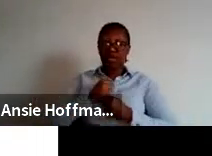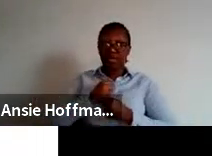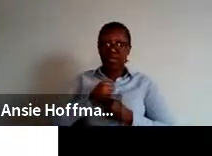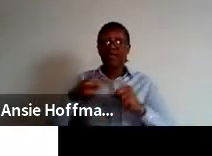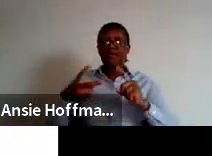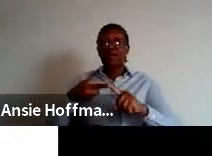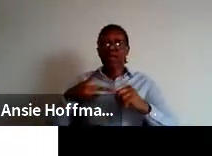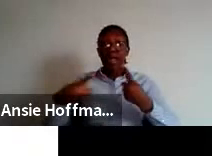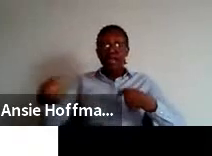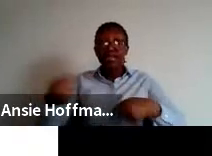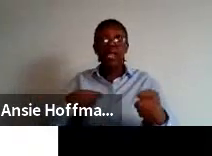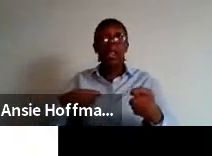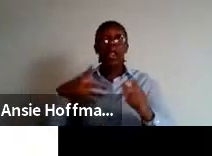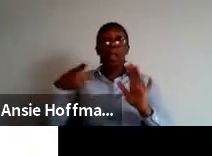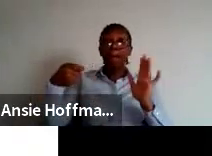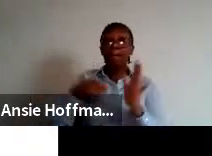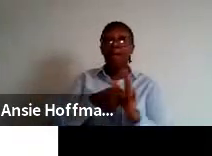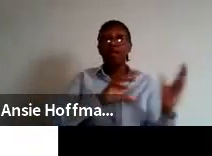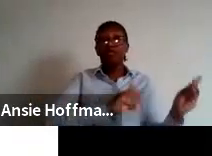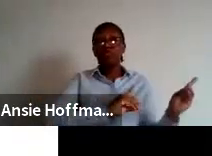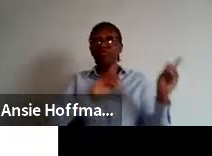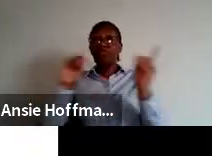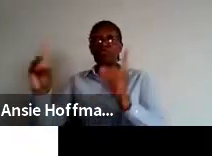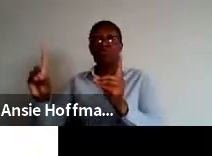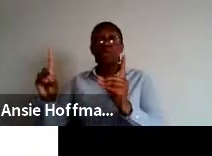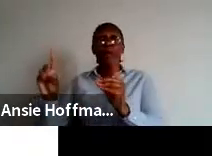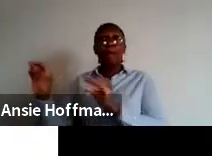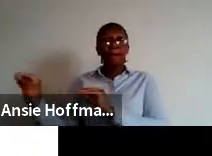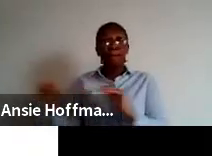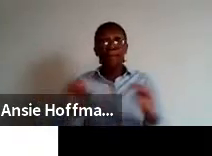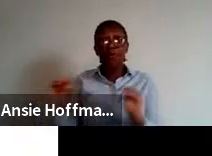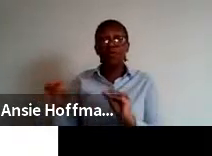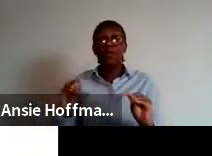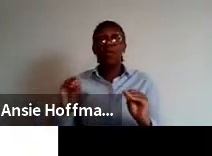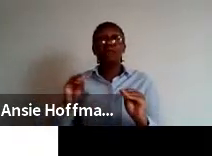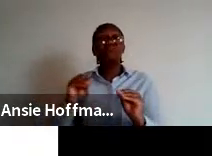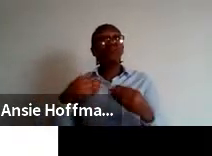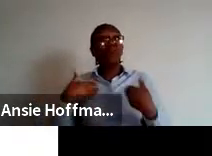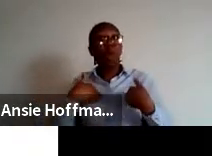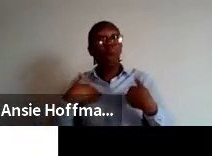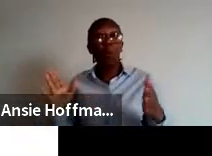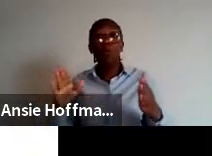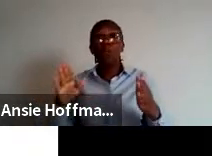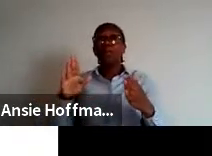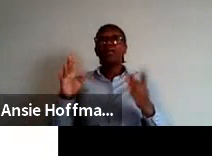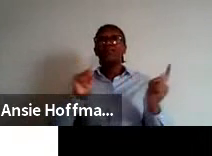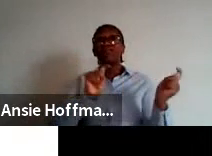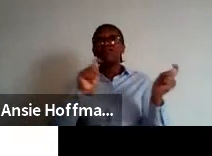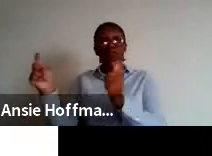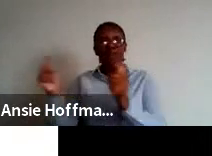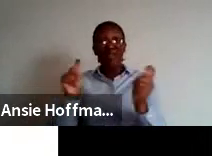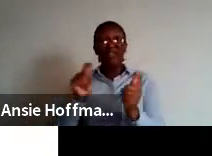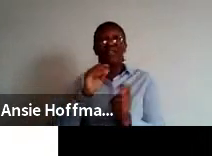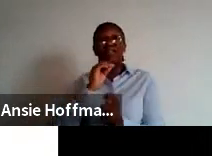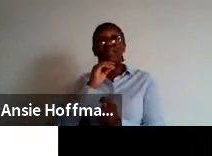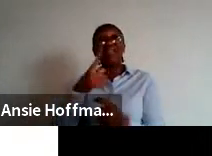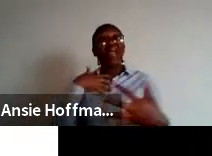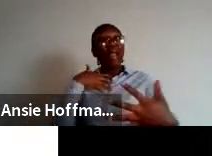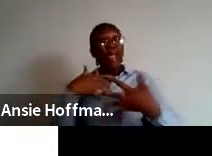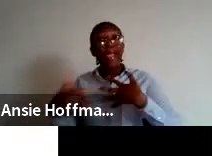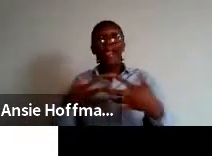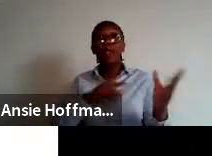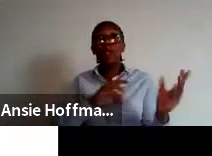purchase, shipment, movement, transfer, receipt, possession, or distribution of any